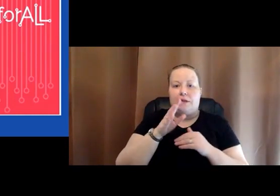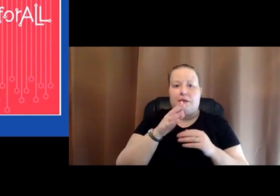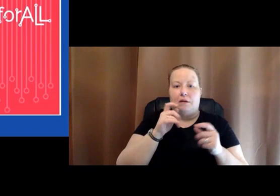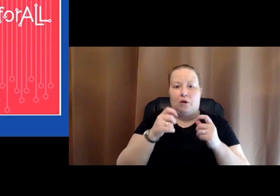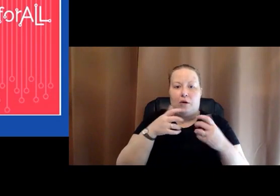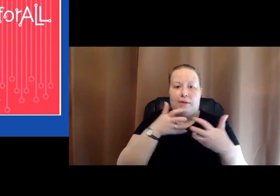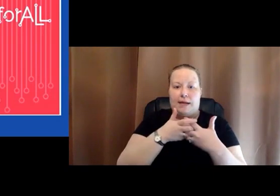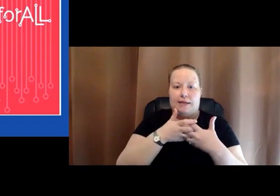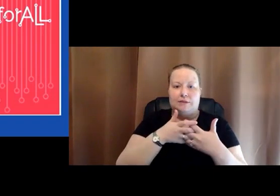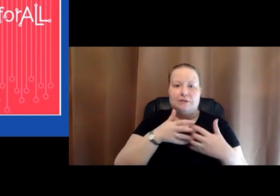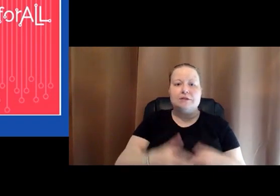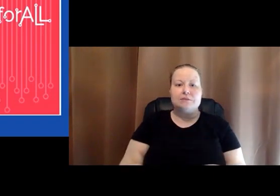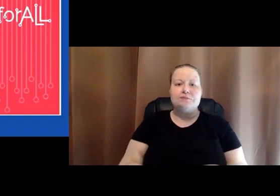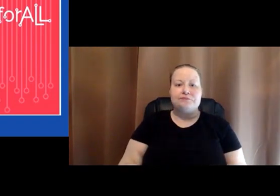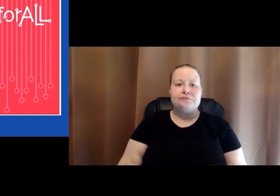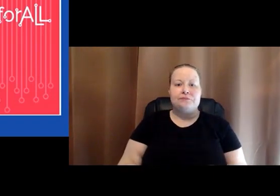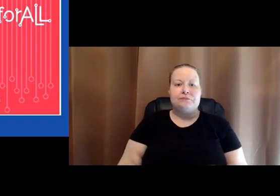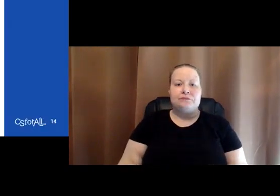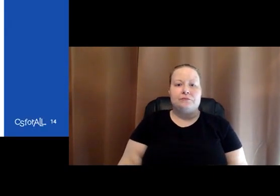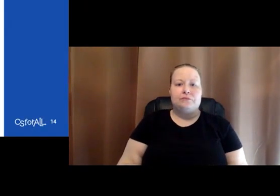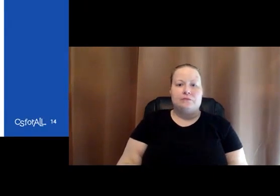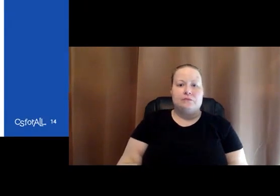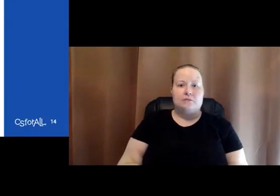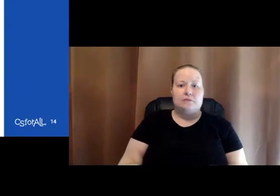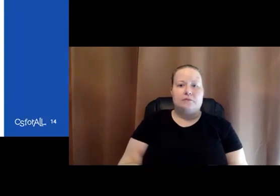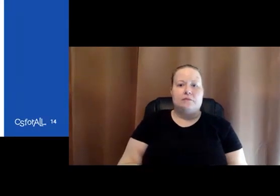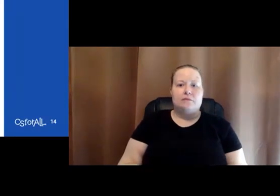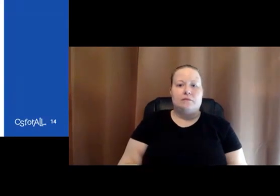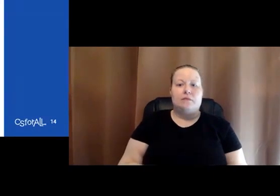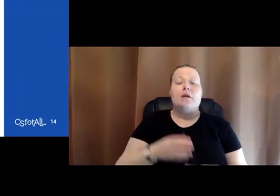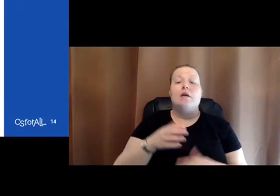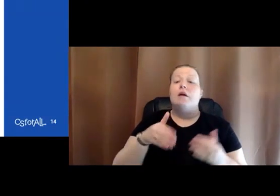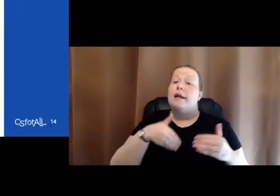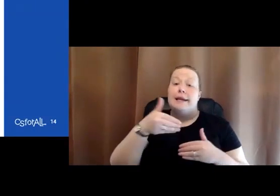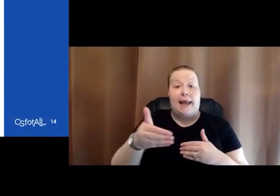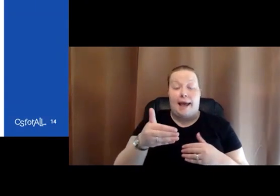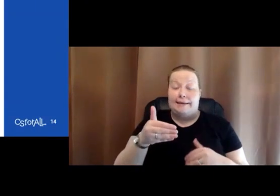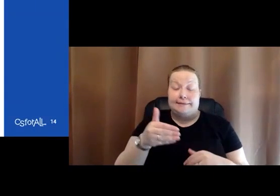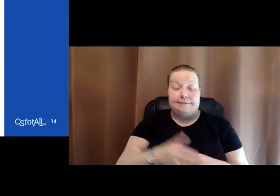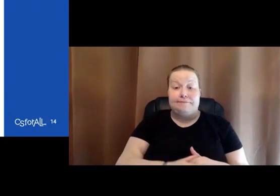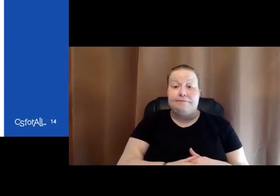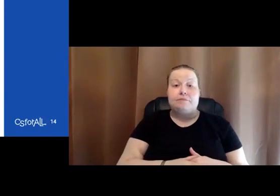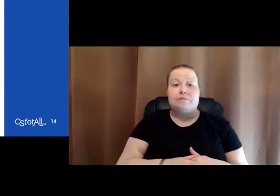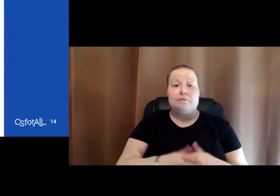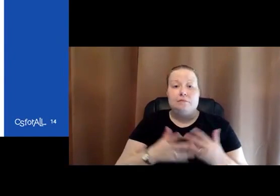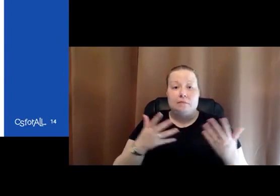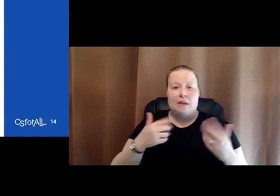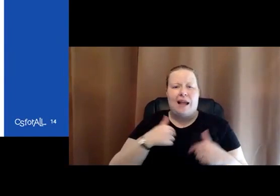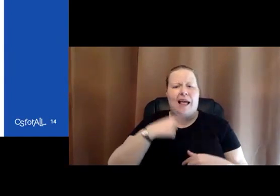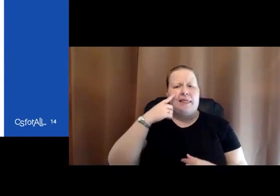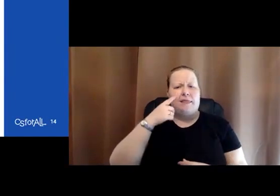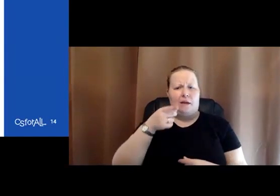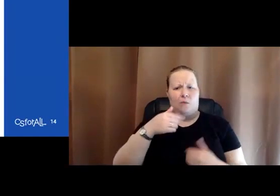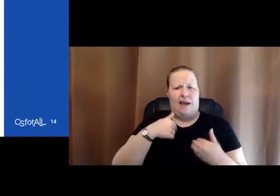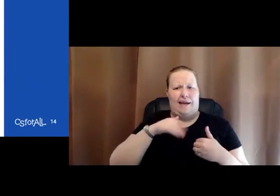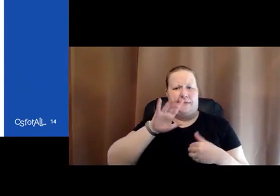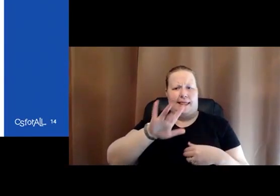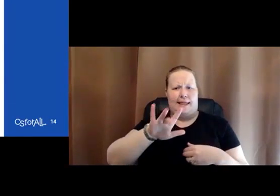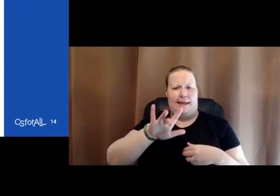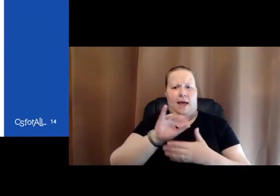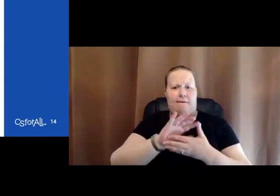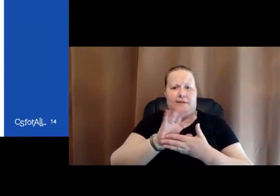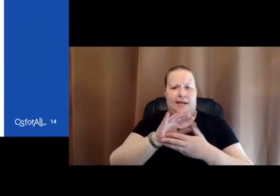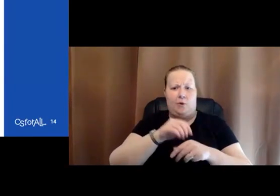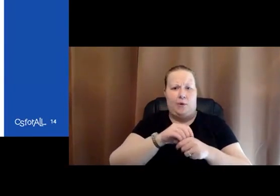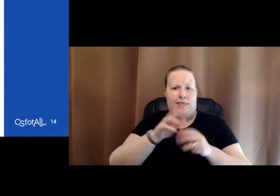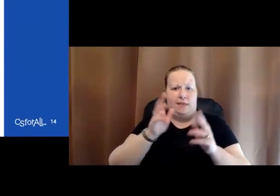resources. So what is next for us? And I believe Roy put that link to that video in the chat. I encourage